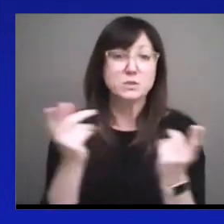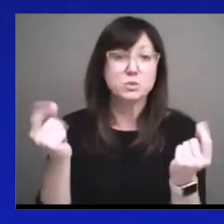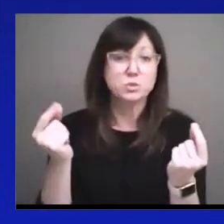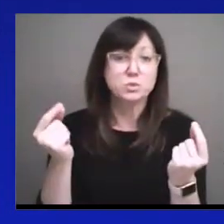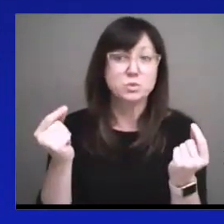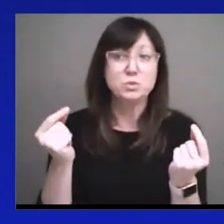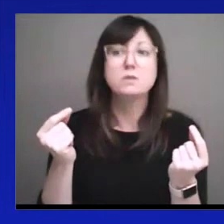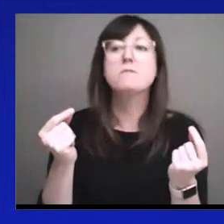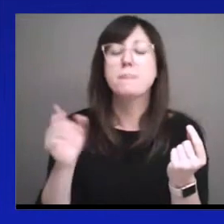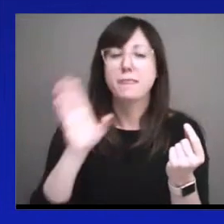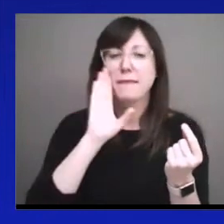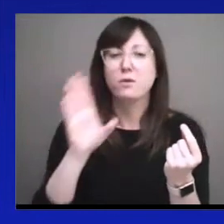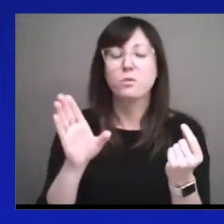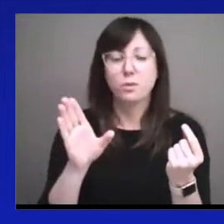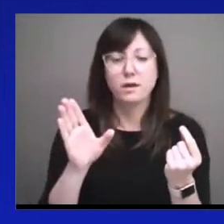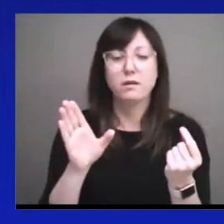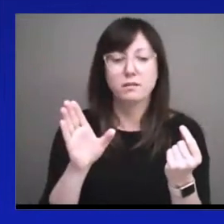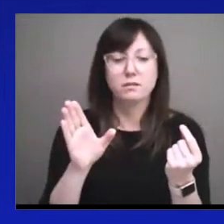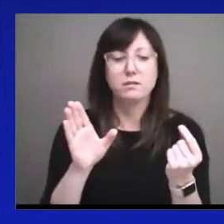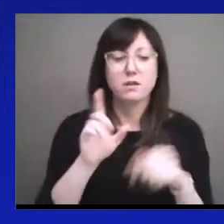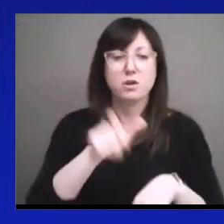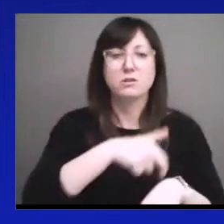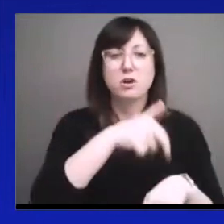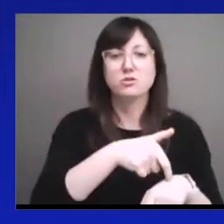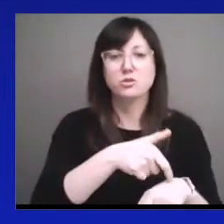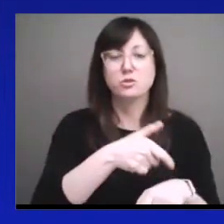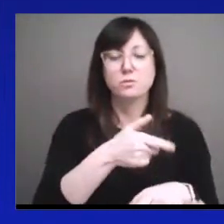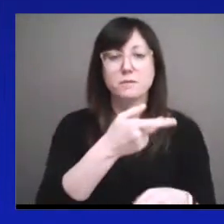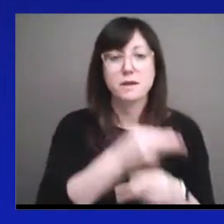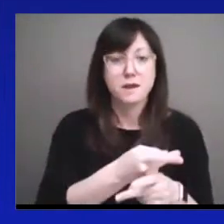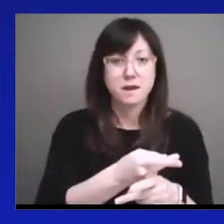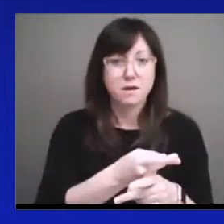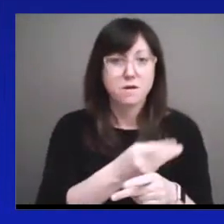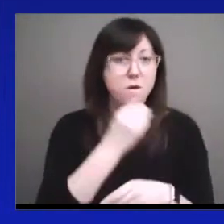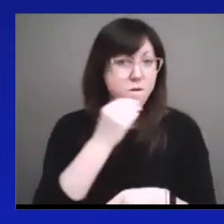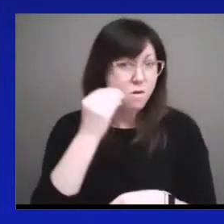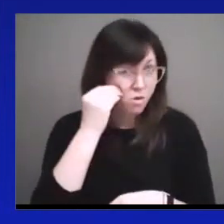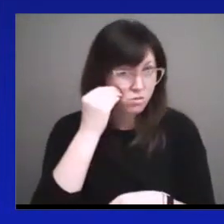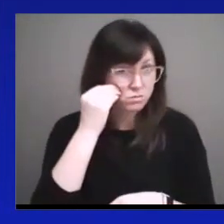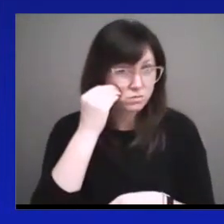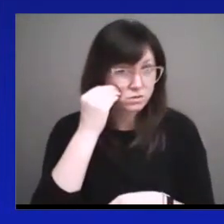vaccinating residents in long-term care facilities.